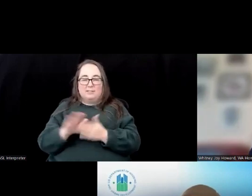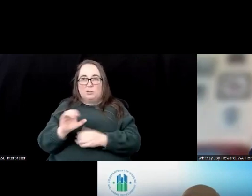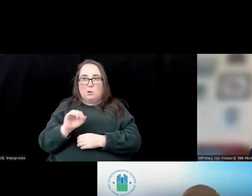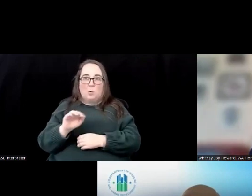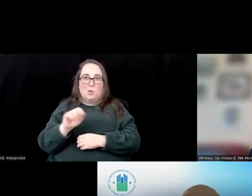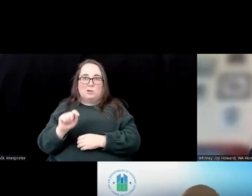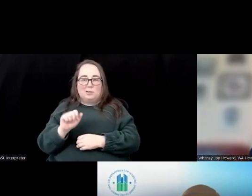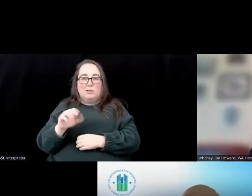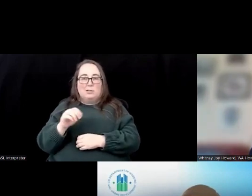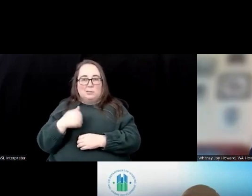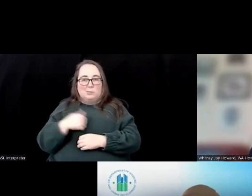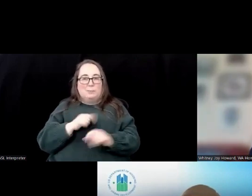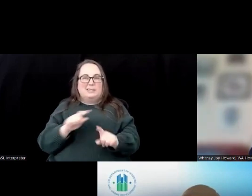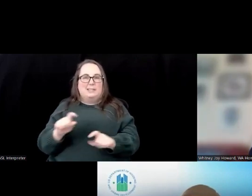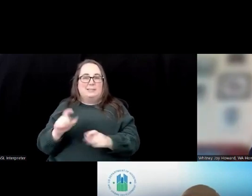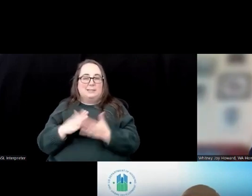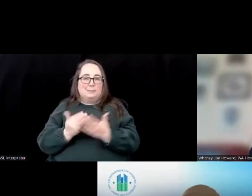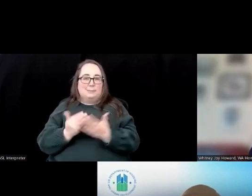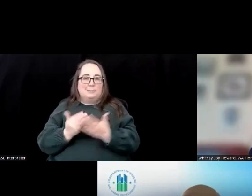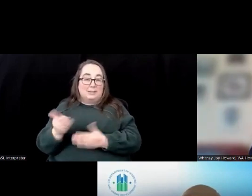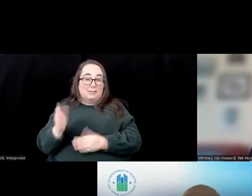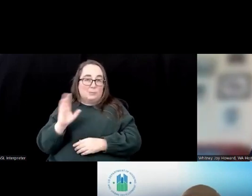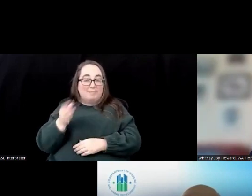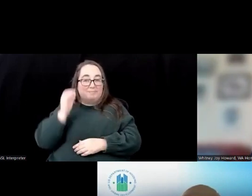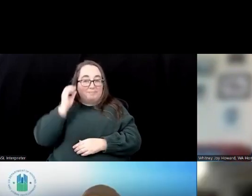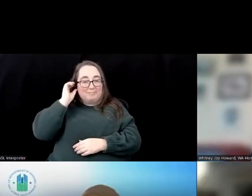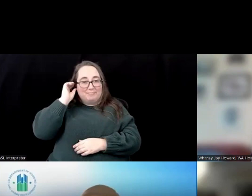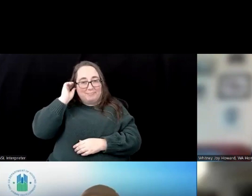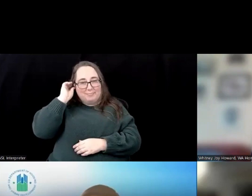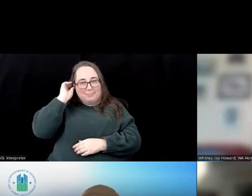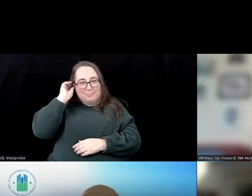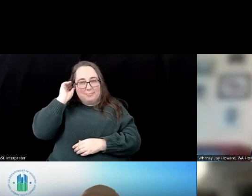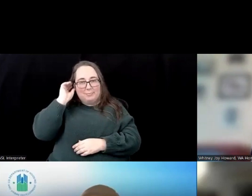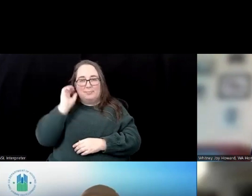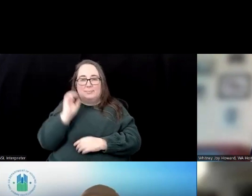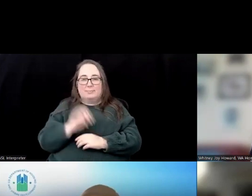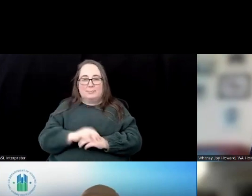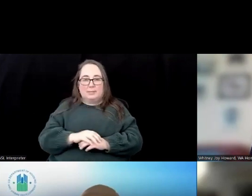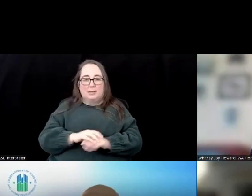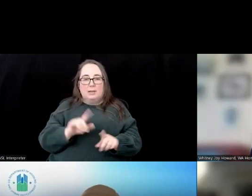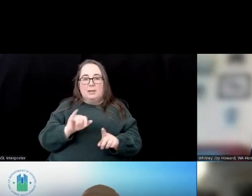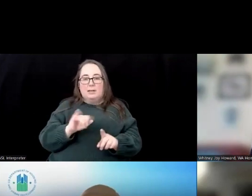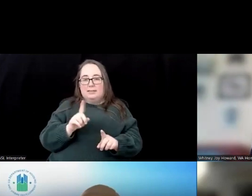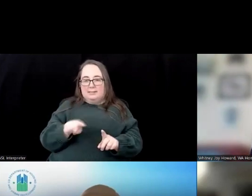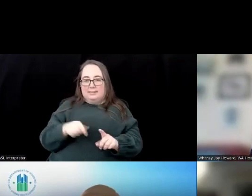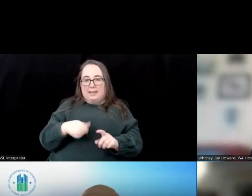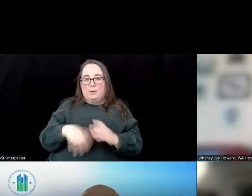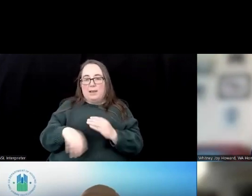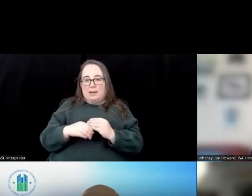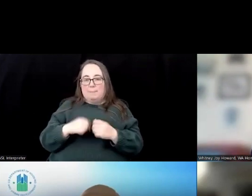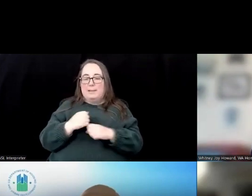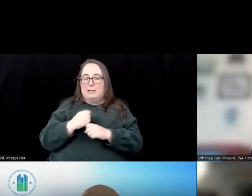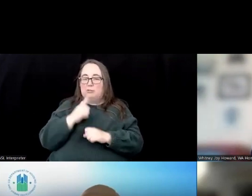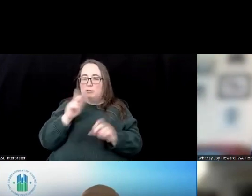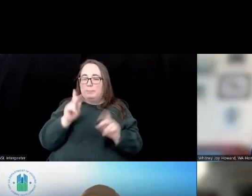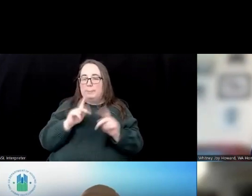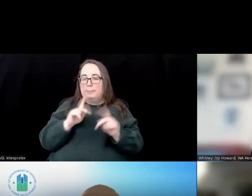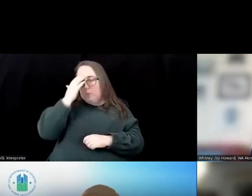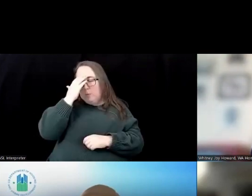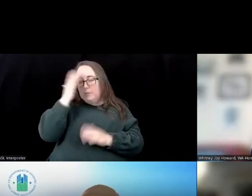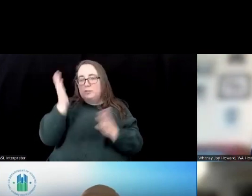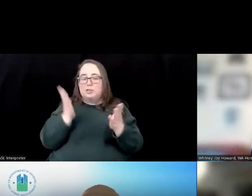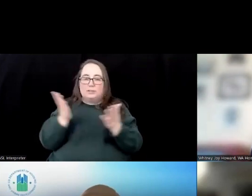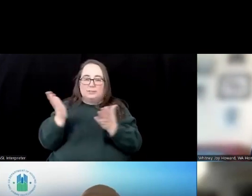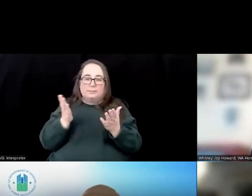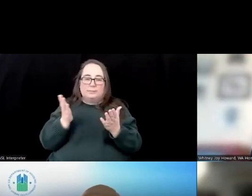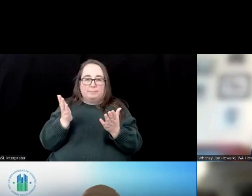And so we're going to be testing some new things. I'd add just, making sure that people know the services